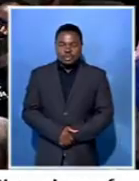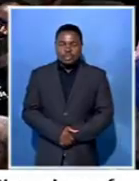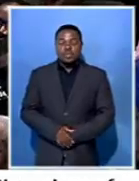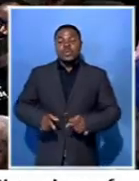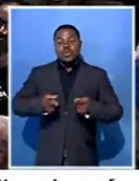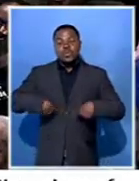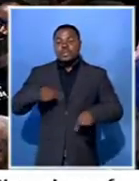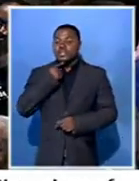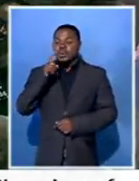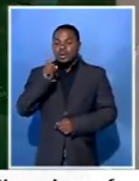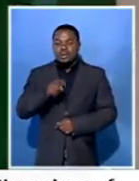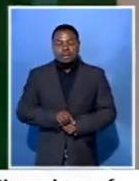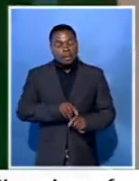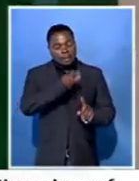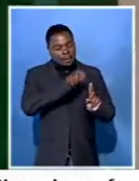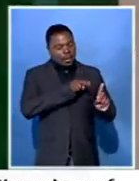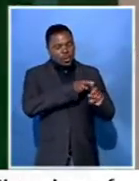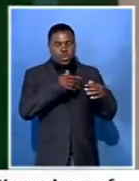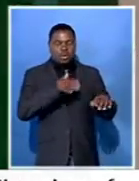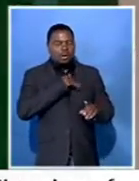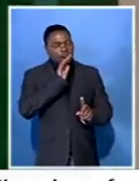We say goodbye to a righteous man,